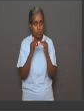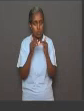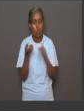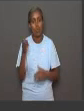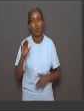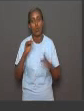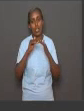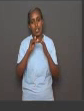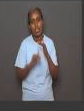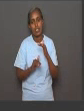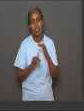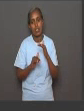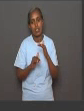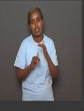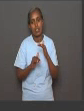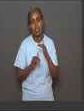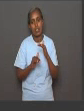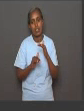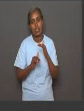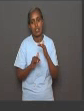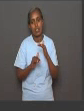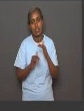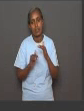to or less than